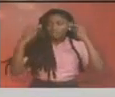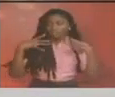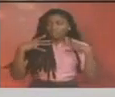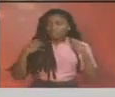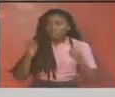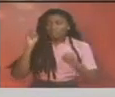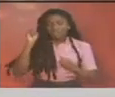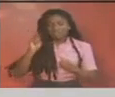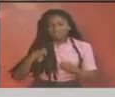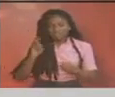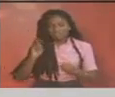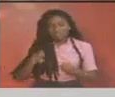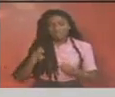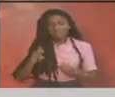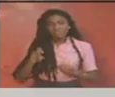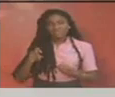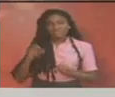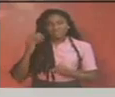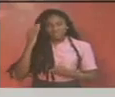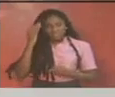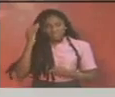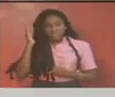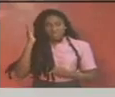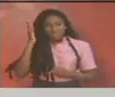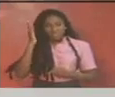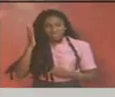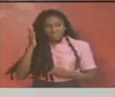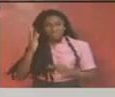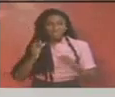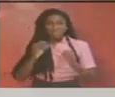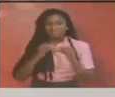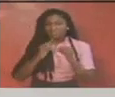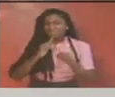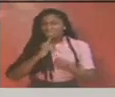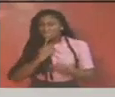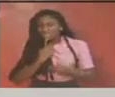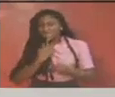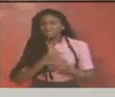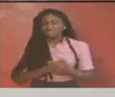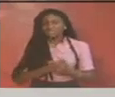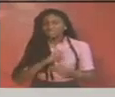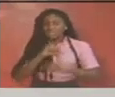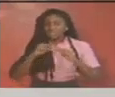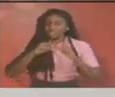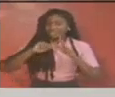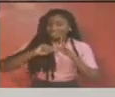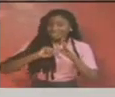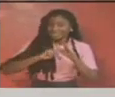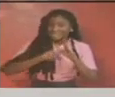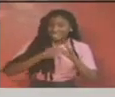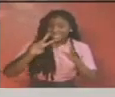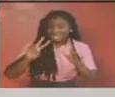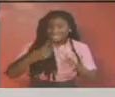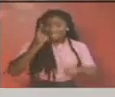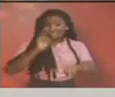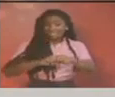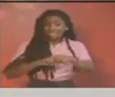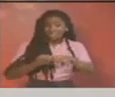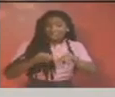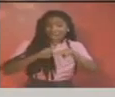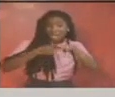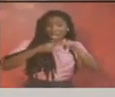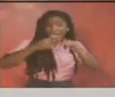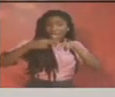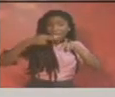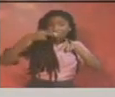concern at this point in time. And we have seen, even when we saw the beginning of our phase 2, that the number of cases escalated